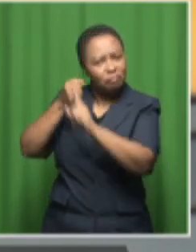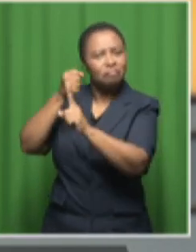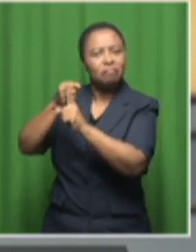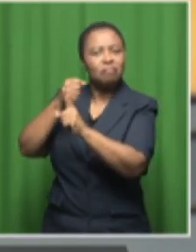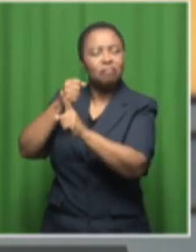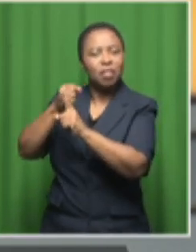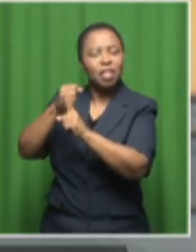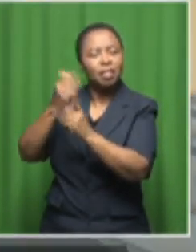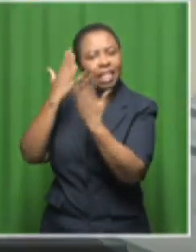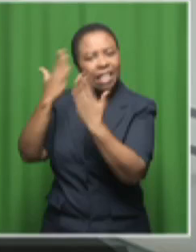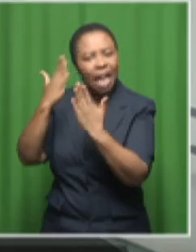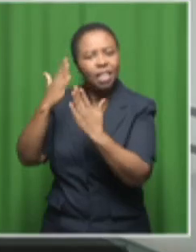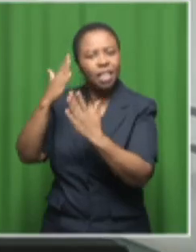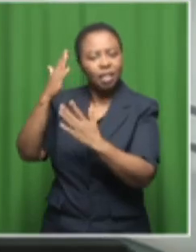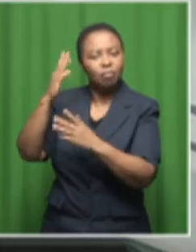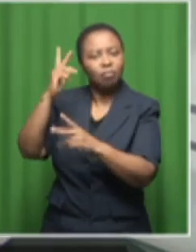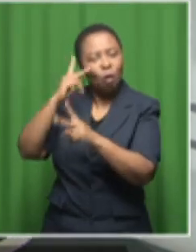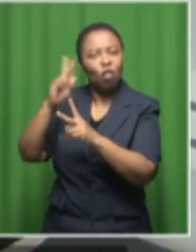profession?